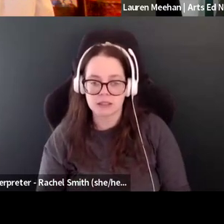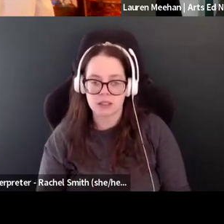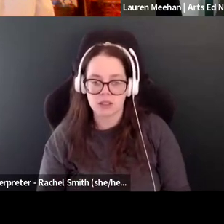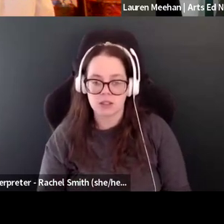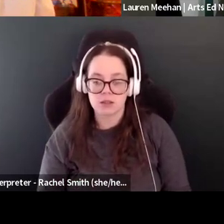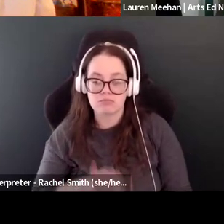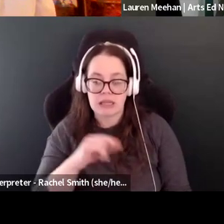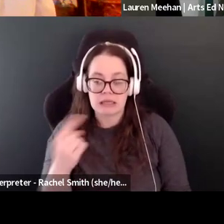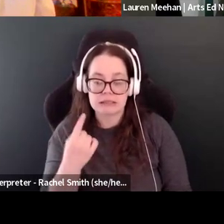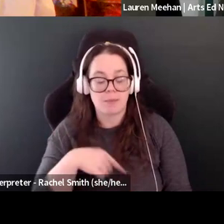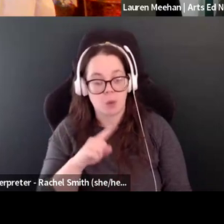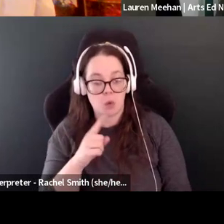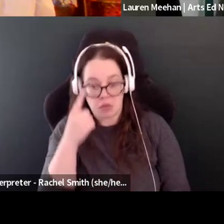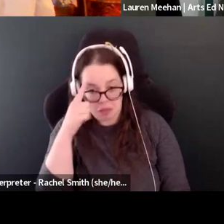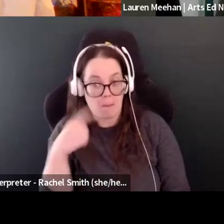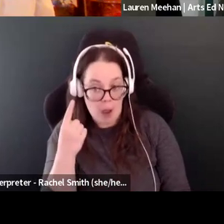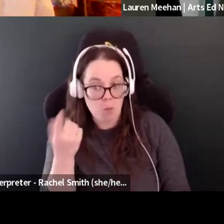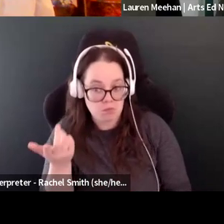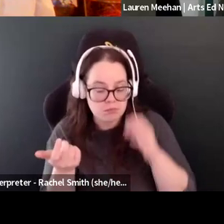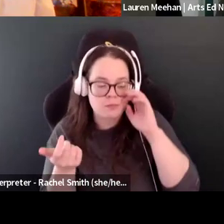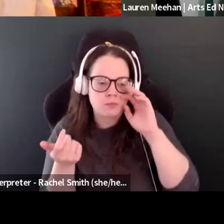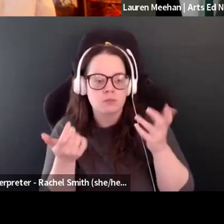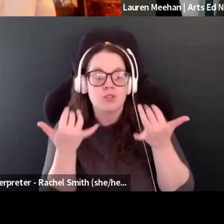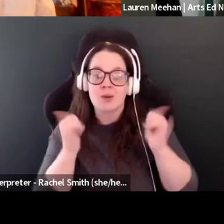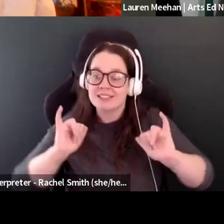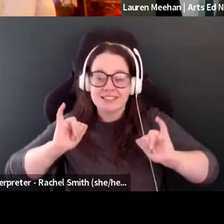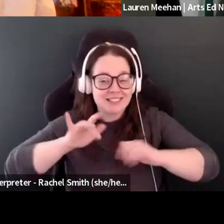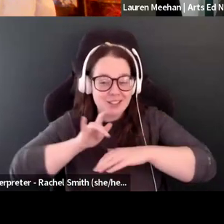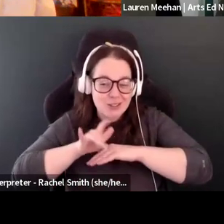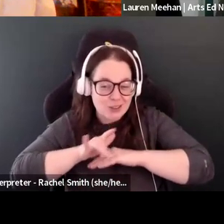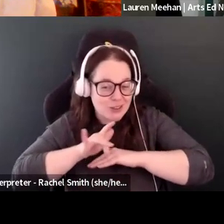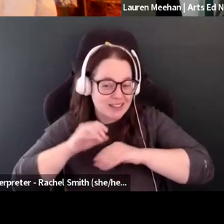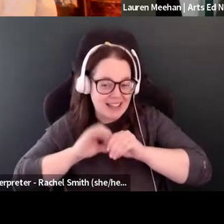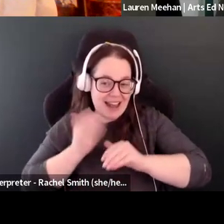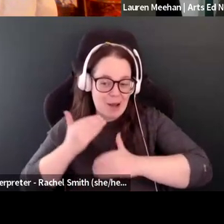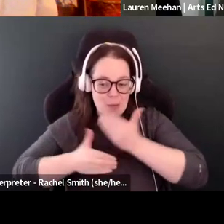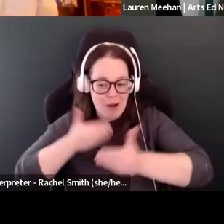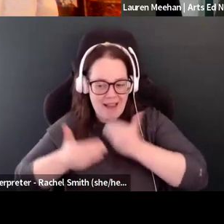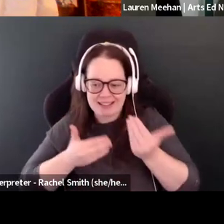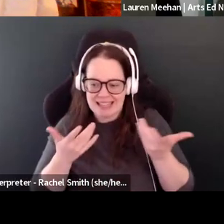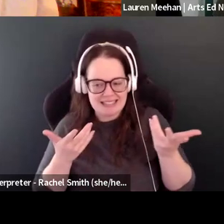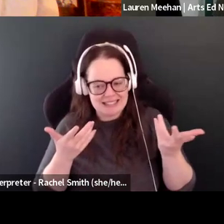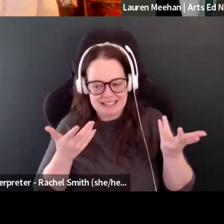is something that we're looking at. So still early in our process. It's been